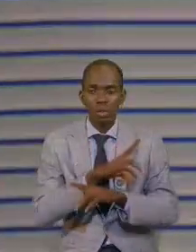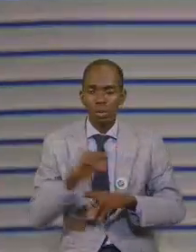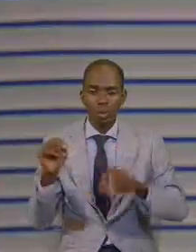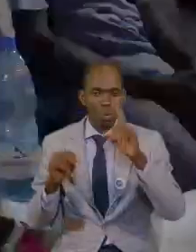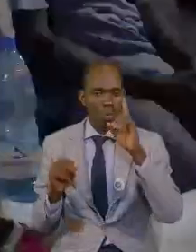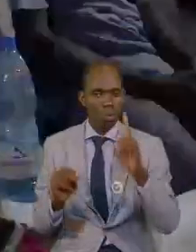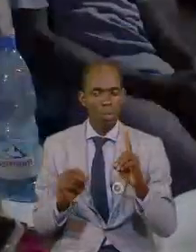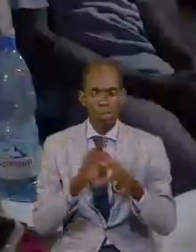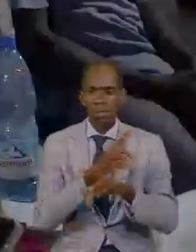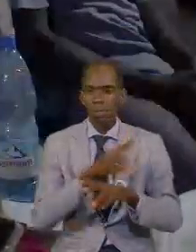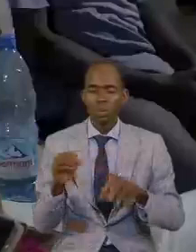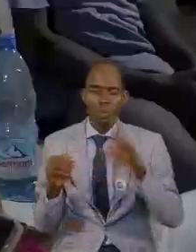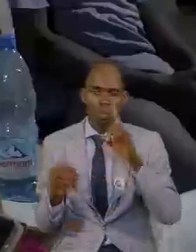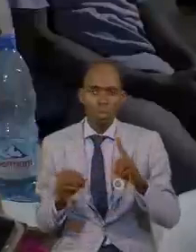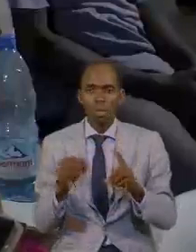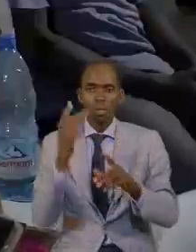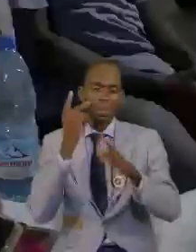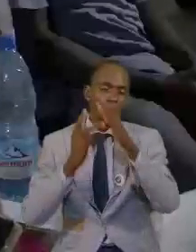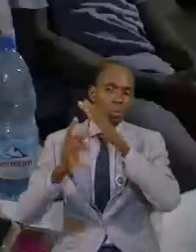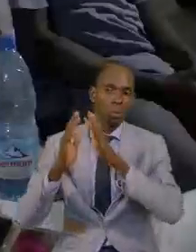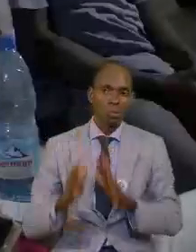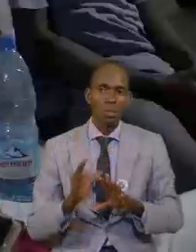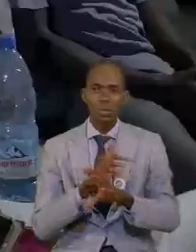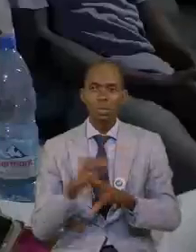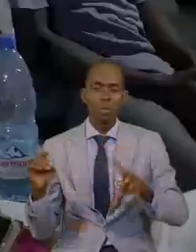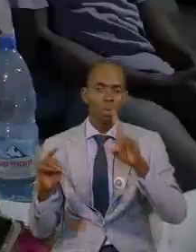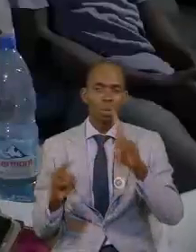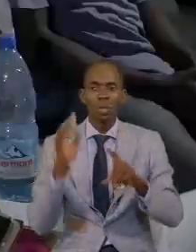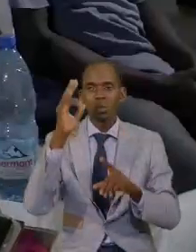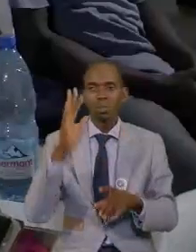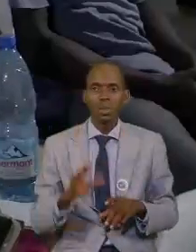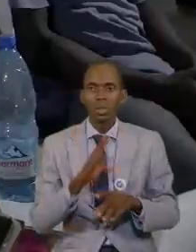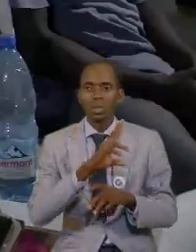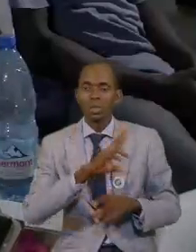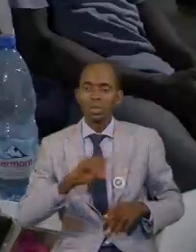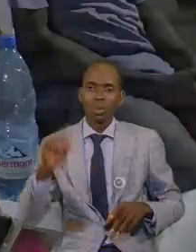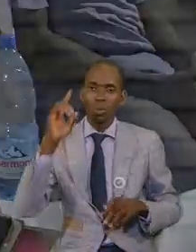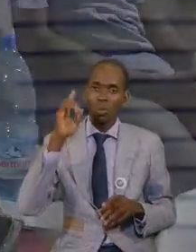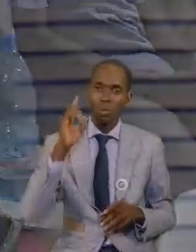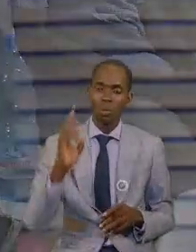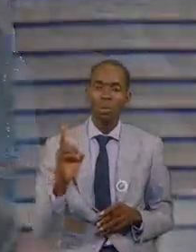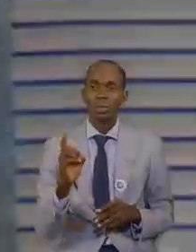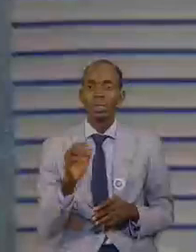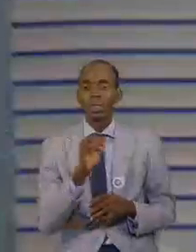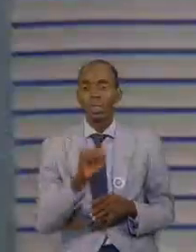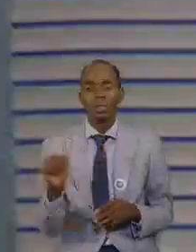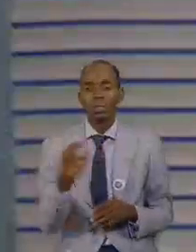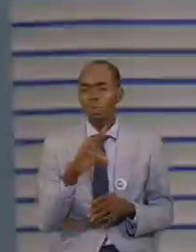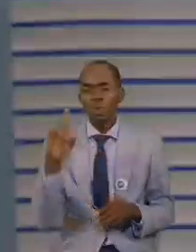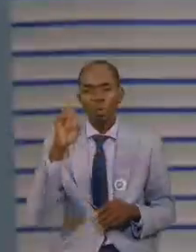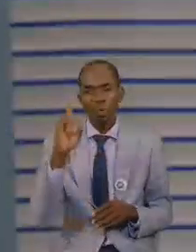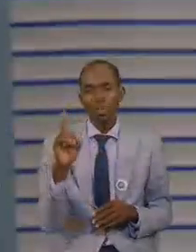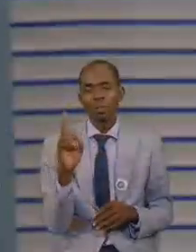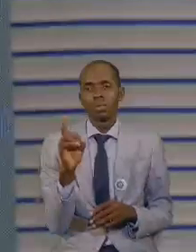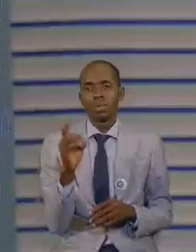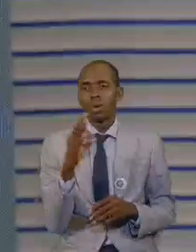no man, even a prophet, no man, even a high priest, no man, no man of any